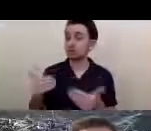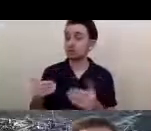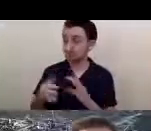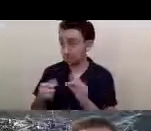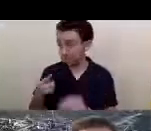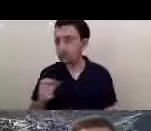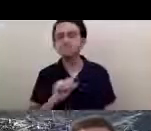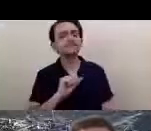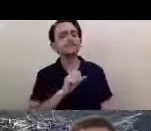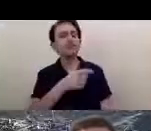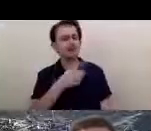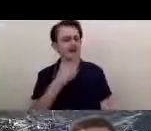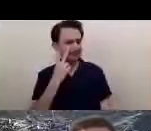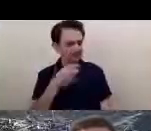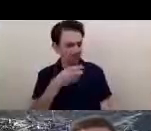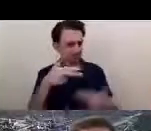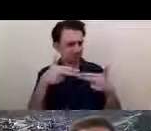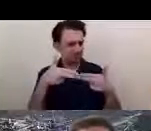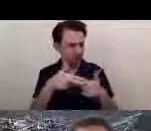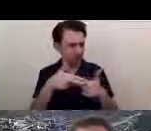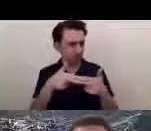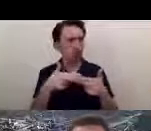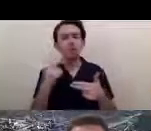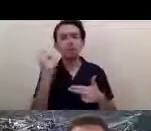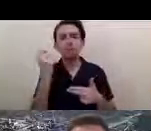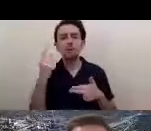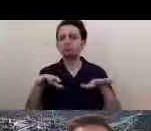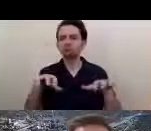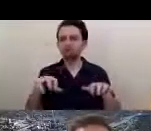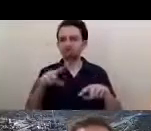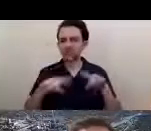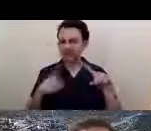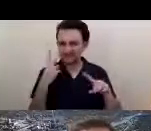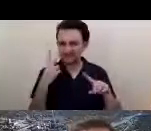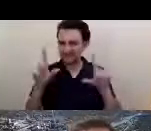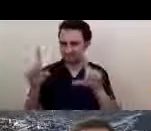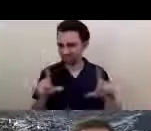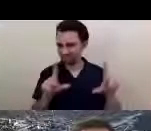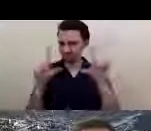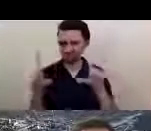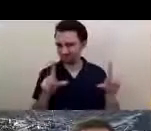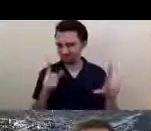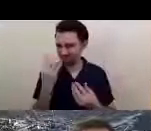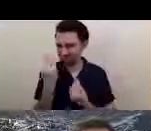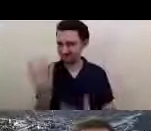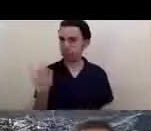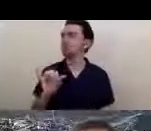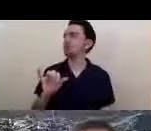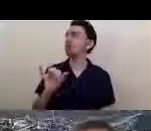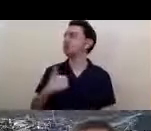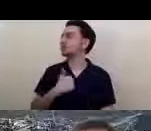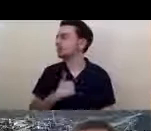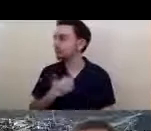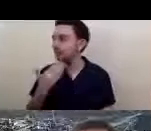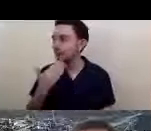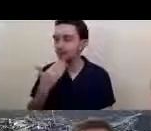in slideshow mode, but that screen isn't being shared. Well, we're still seeing just the cover slide. Oh, are you? I'm sorry. Let me